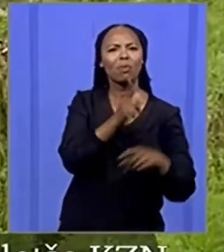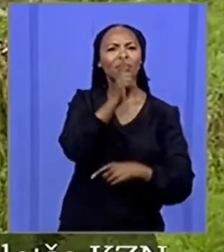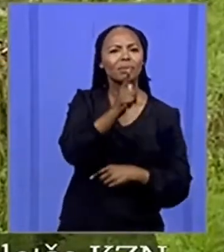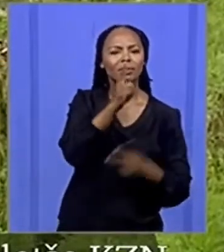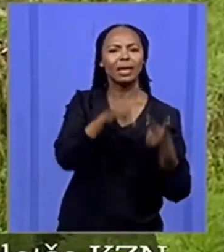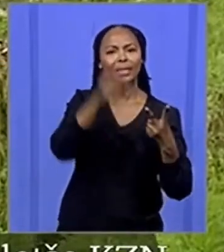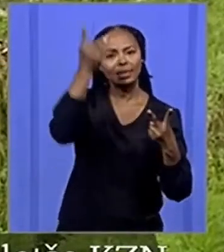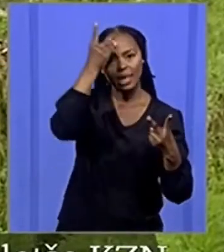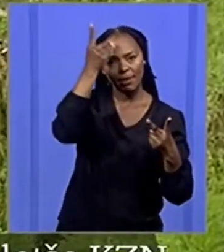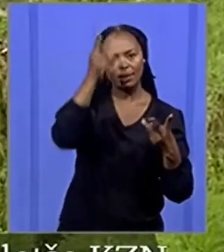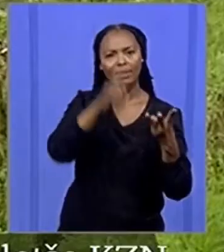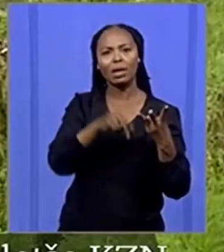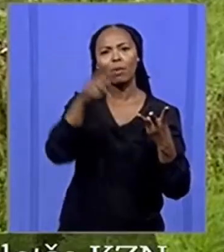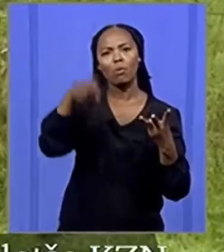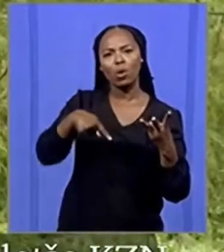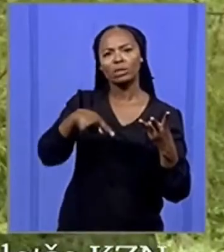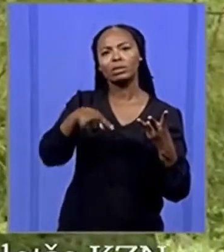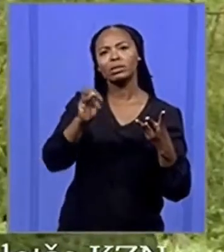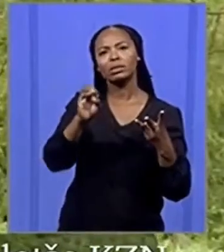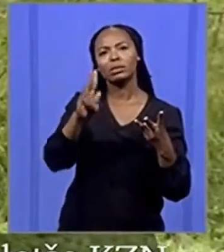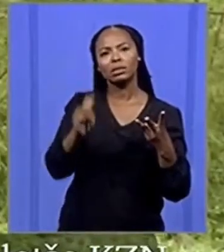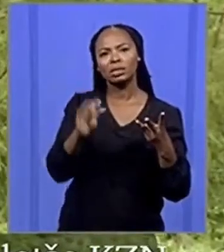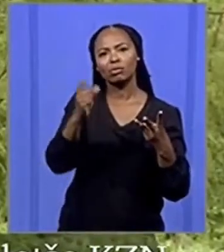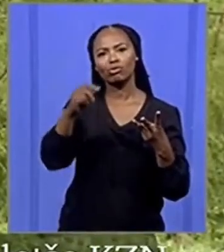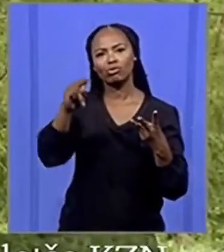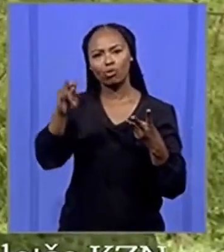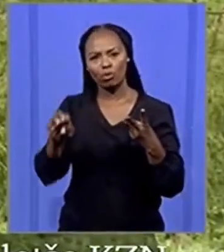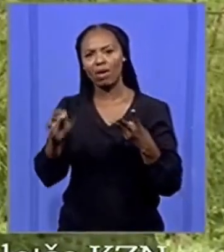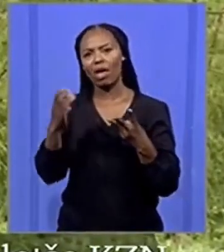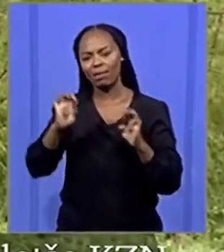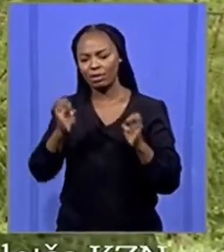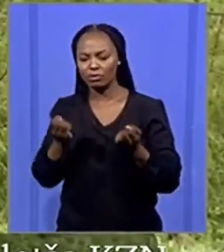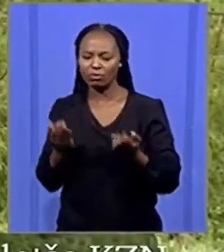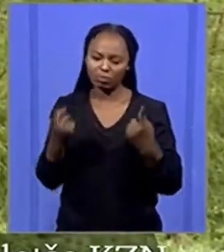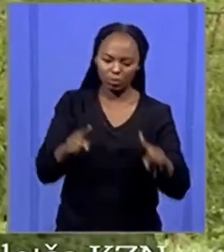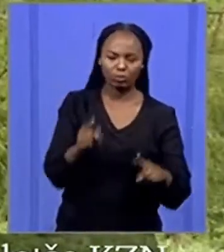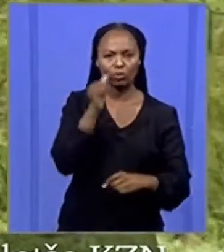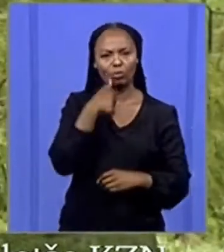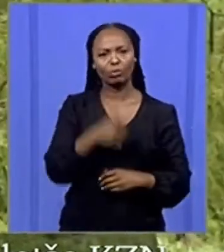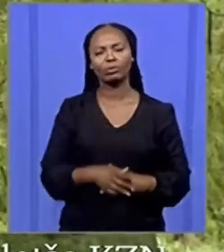le Port Shepstone go letetšwe gore ba tla goroga go sasa.